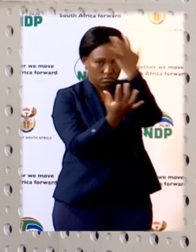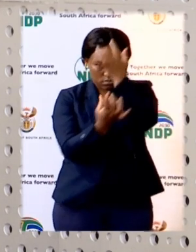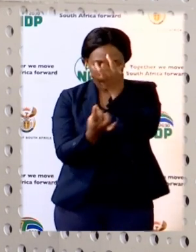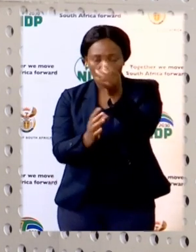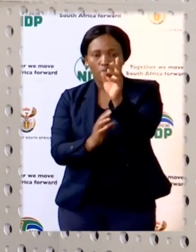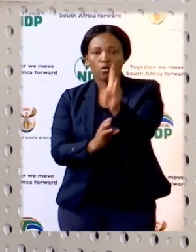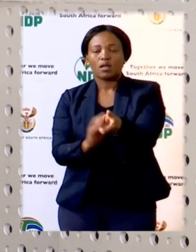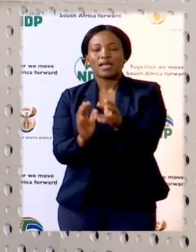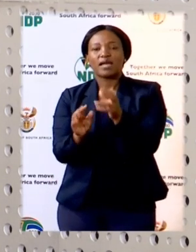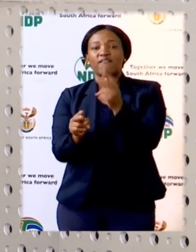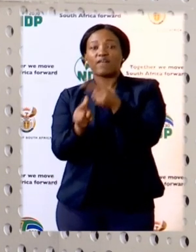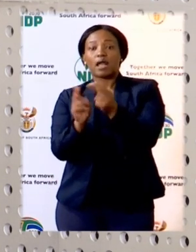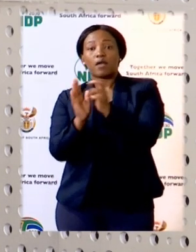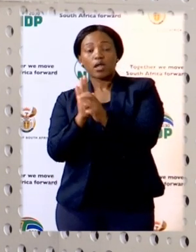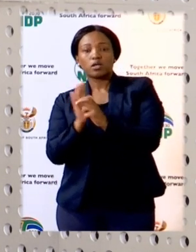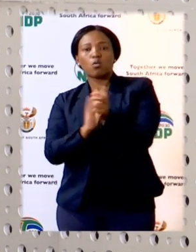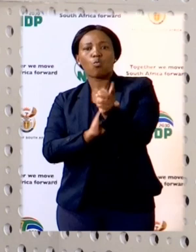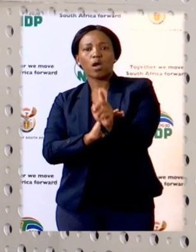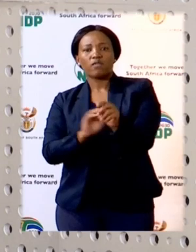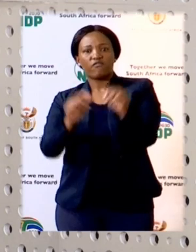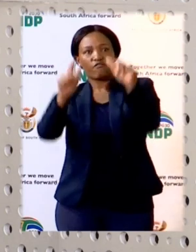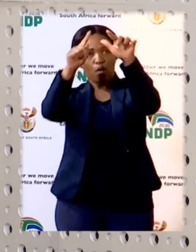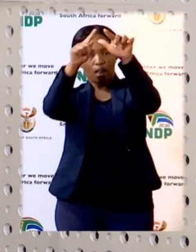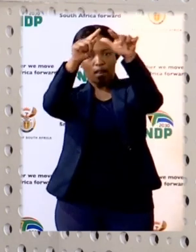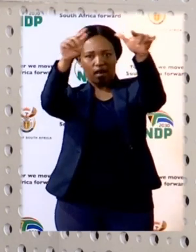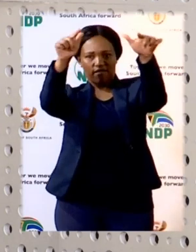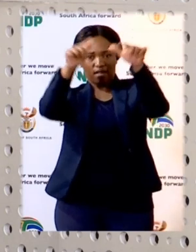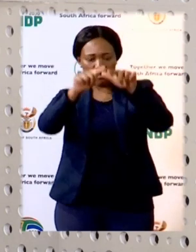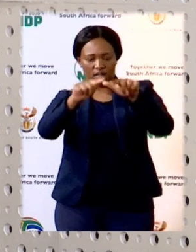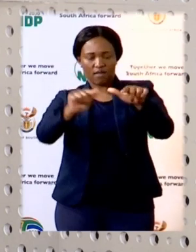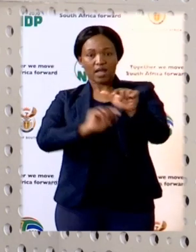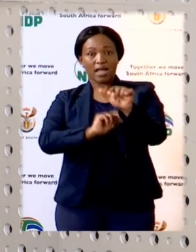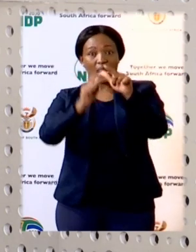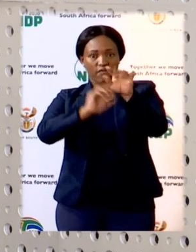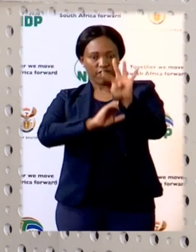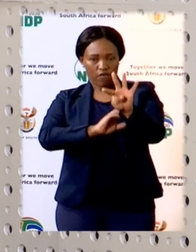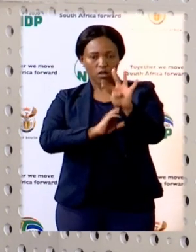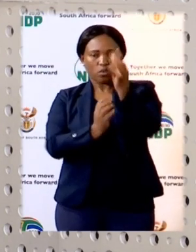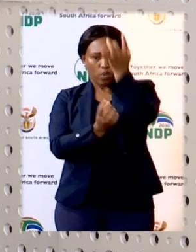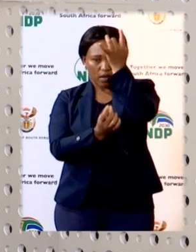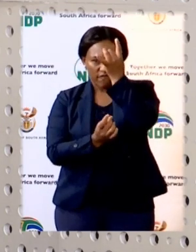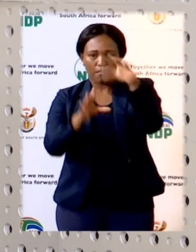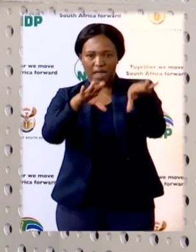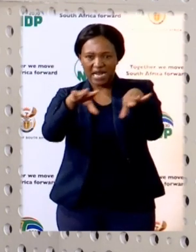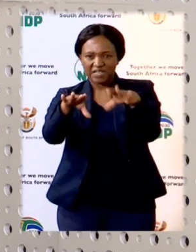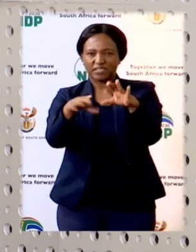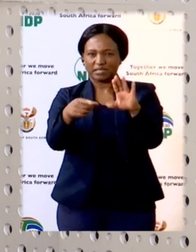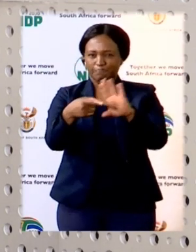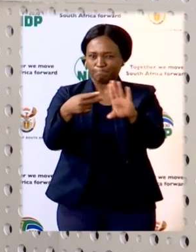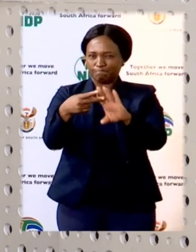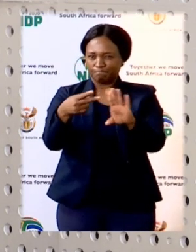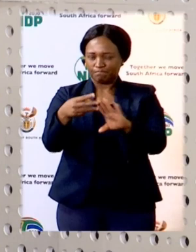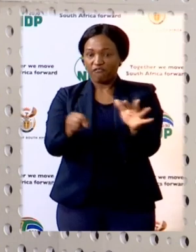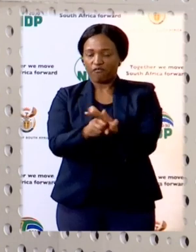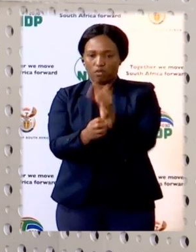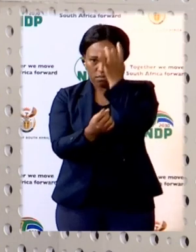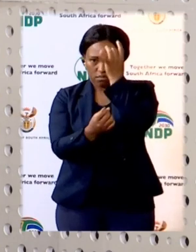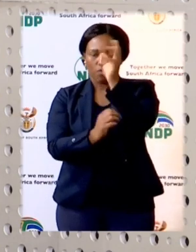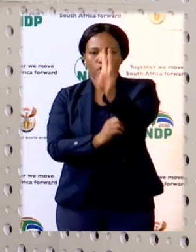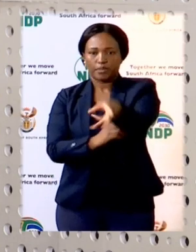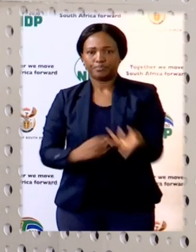regulations, including the activities that to take place under level four. Out of that, if you remember